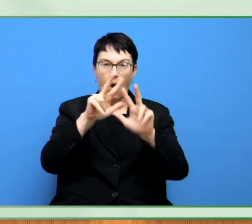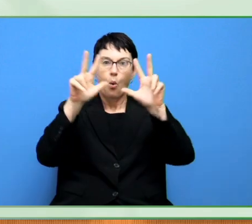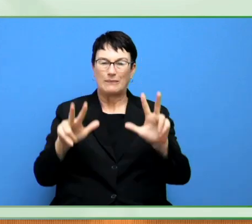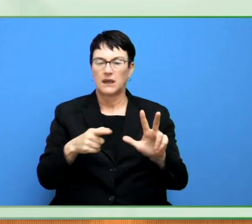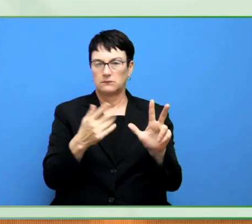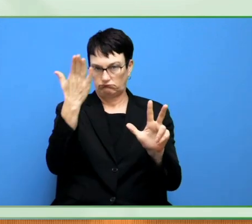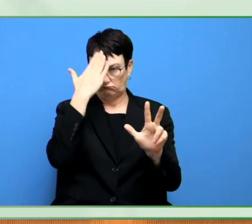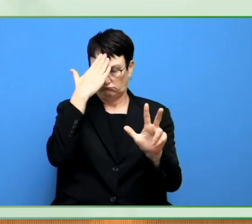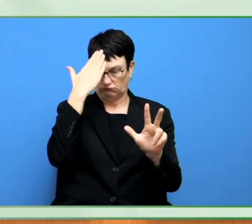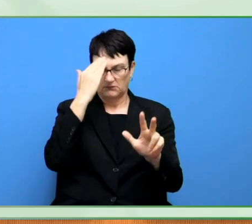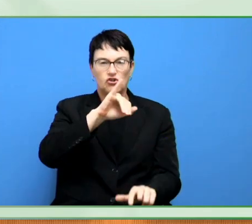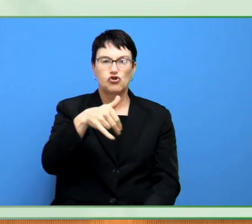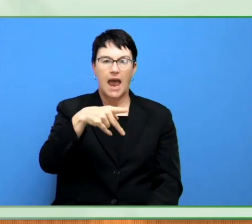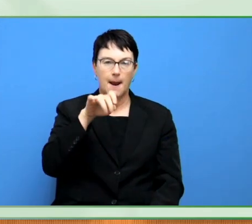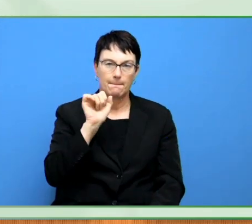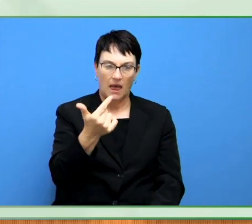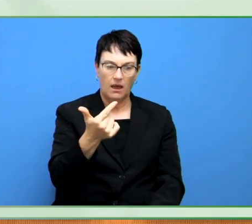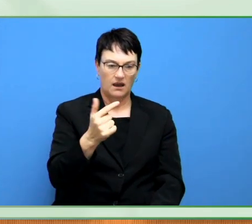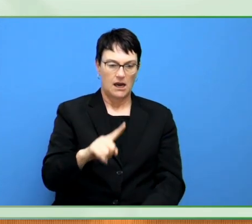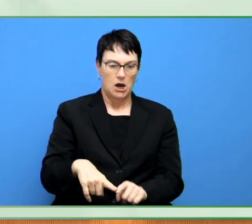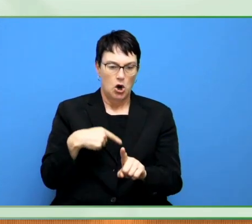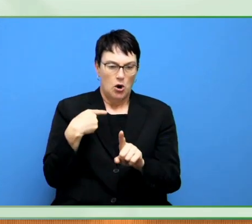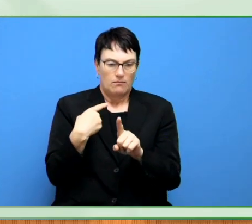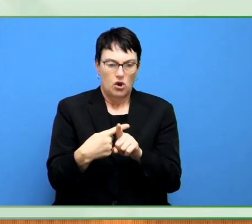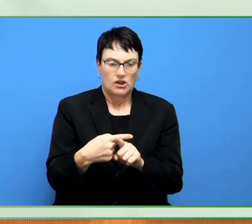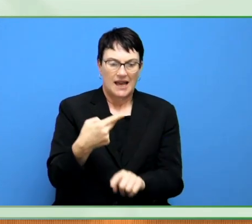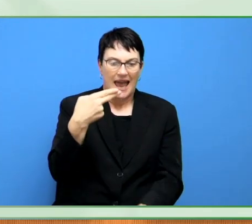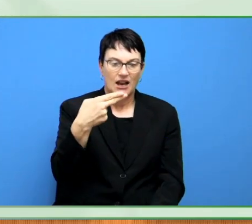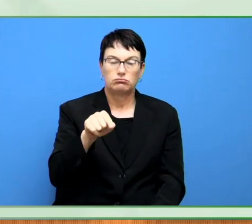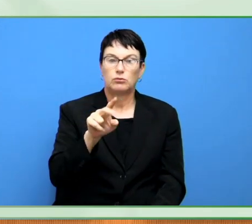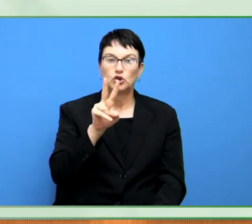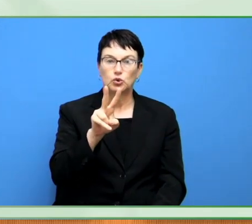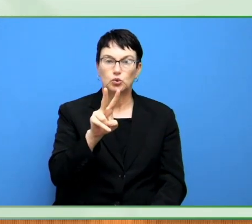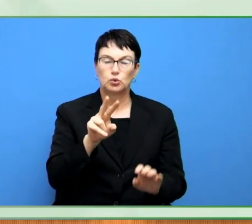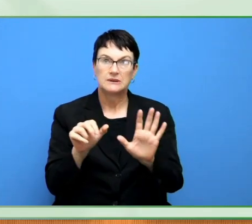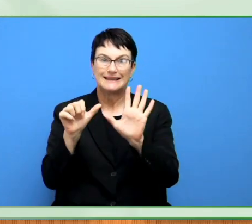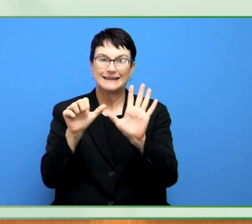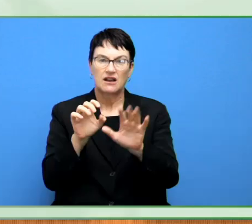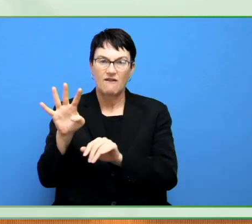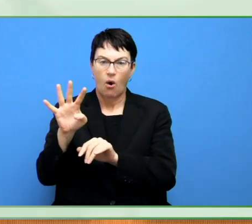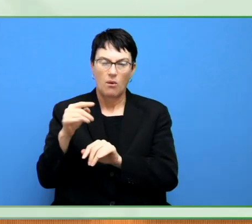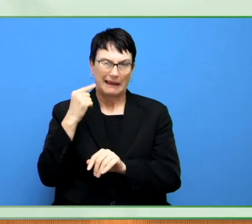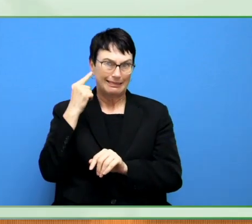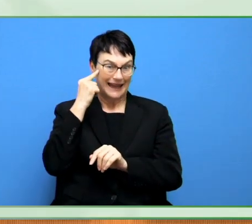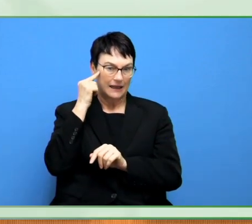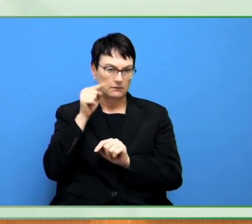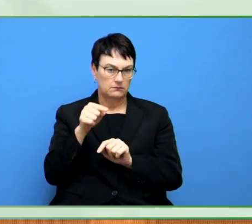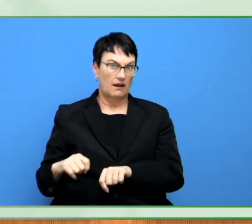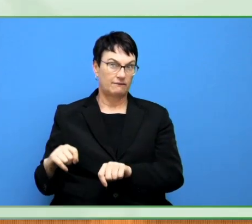I think this video is actually using. So these are some of the standards that